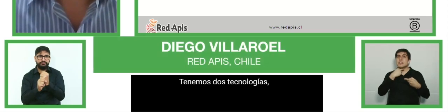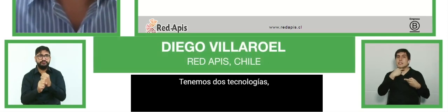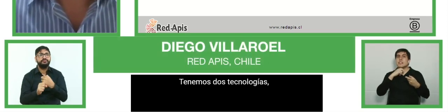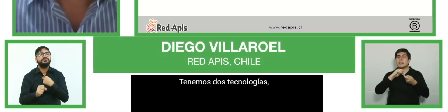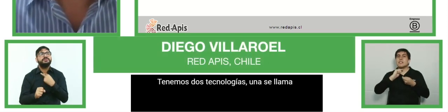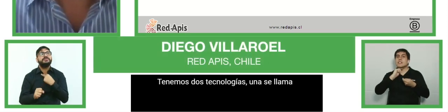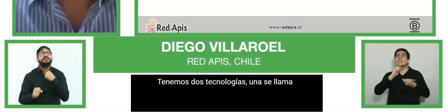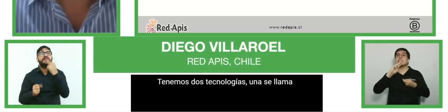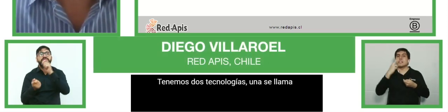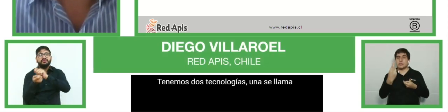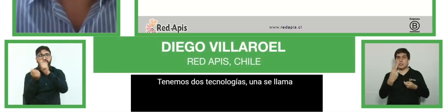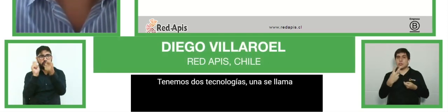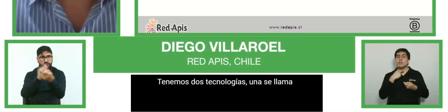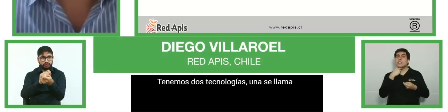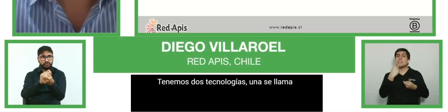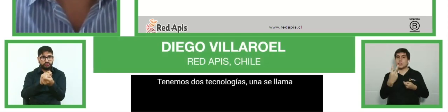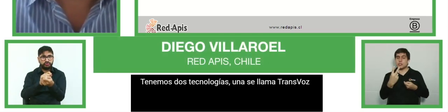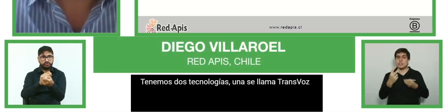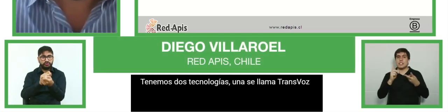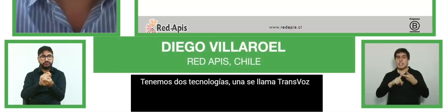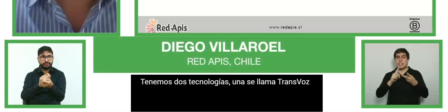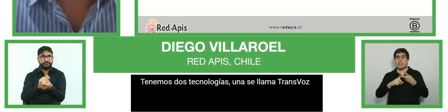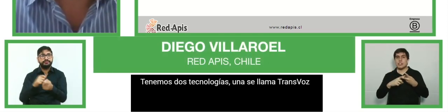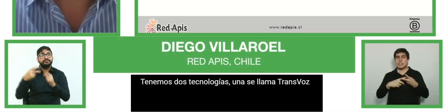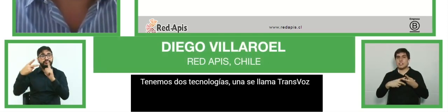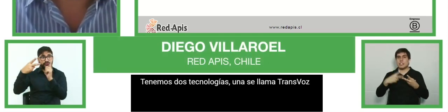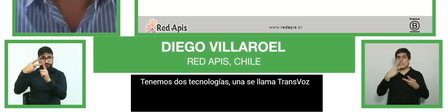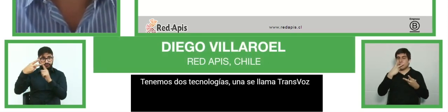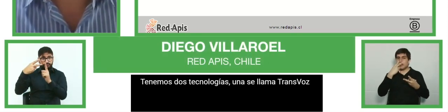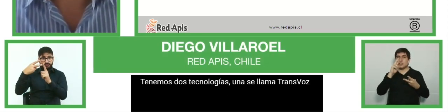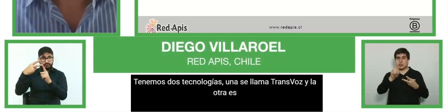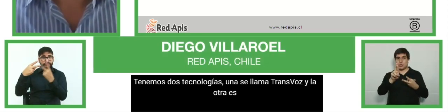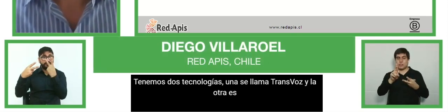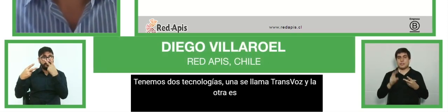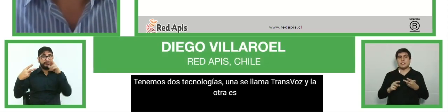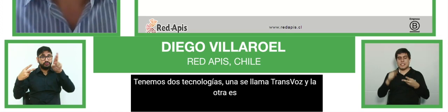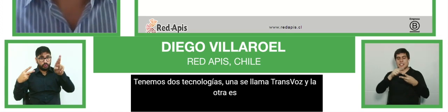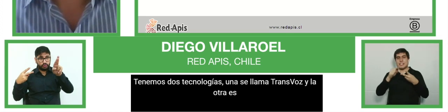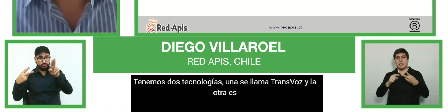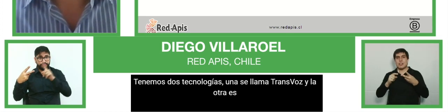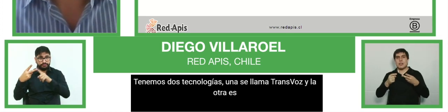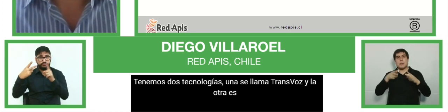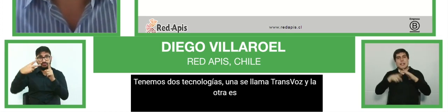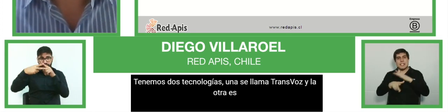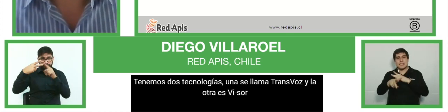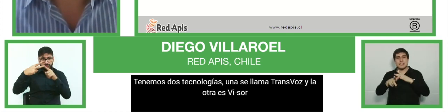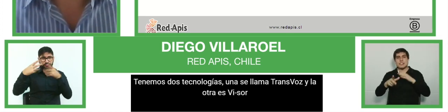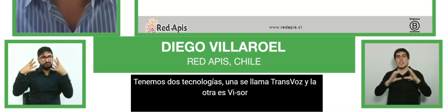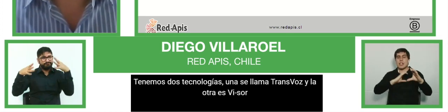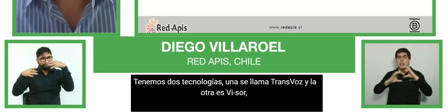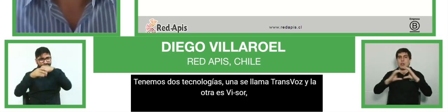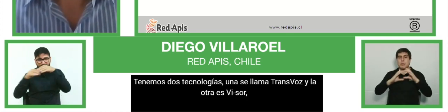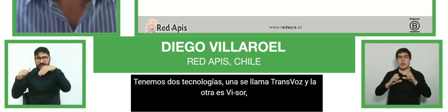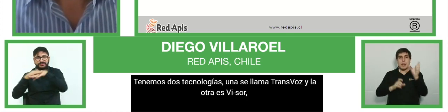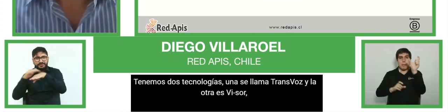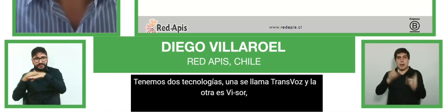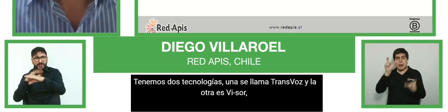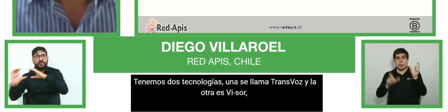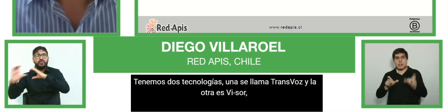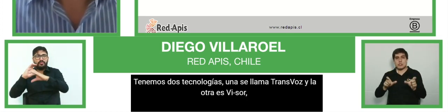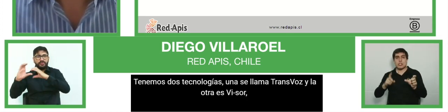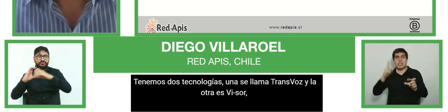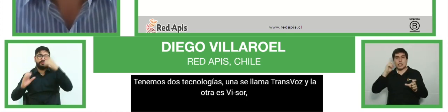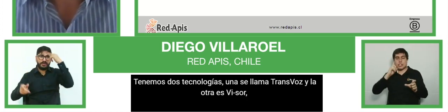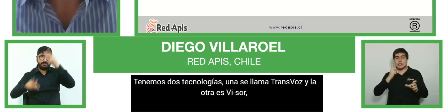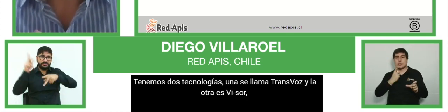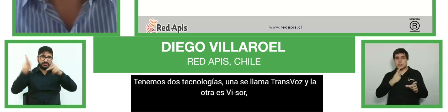mainly on giving access to information and to communication to students with hearing disabilities and other disabilities I'm